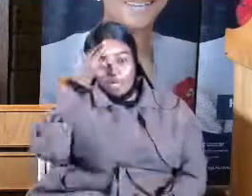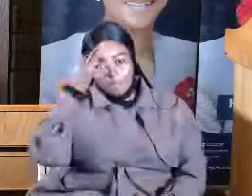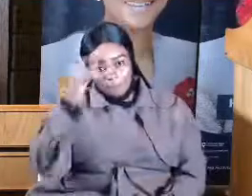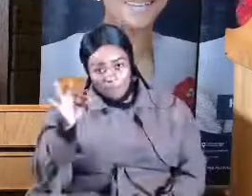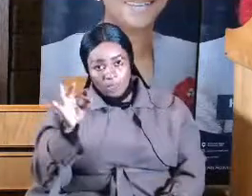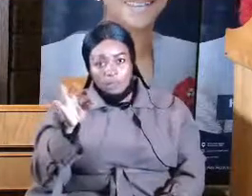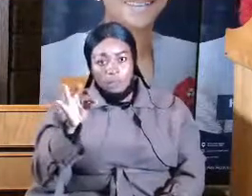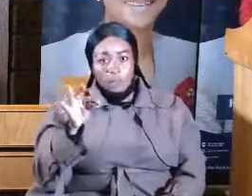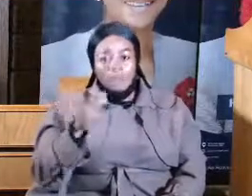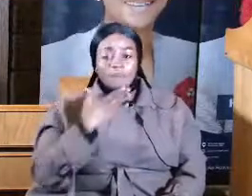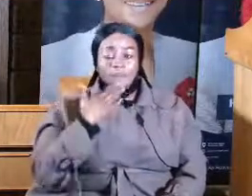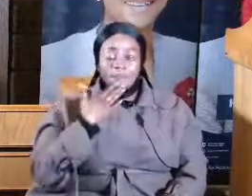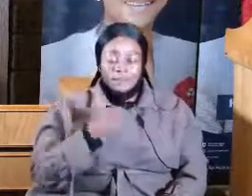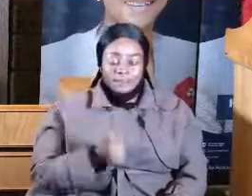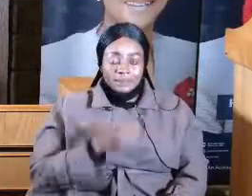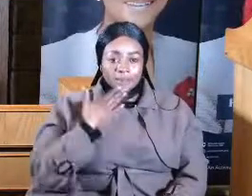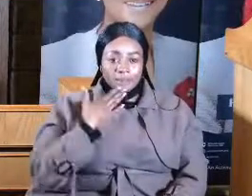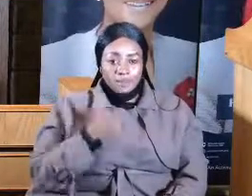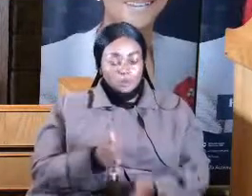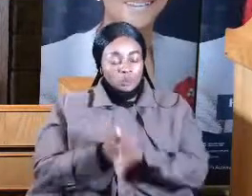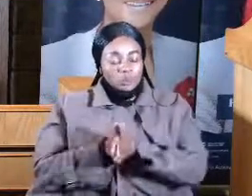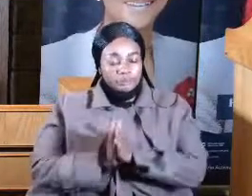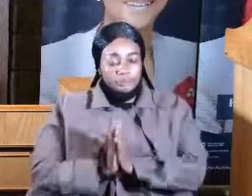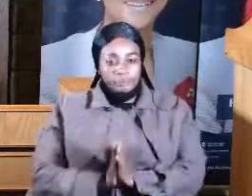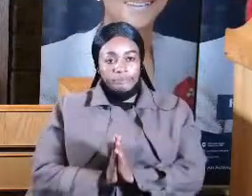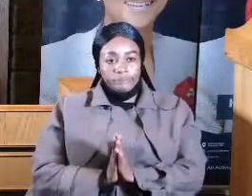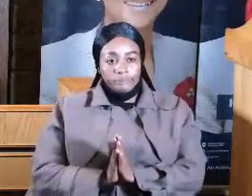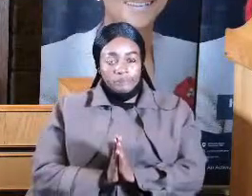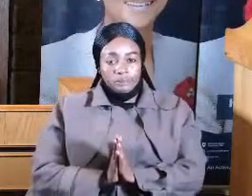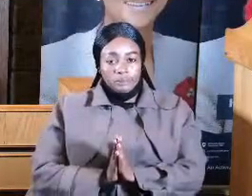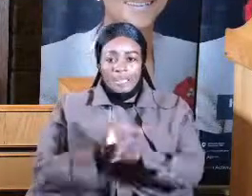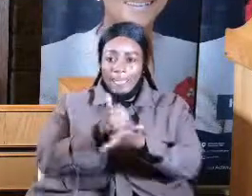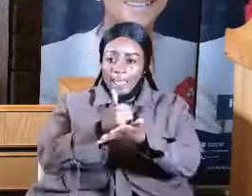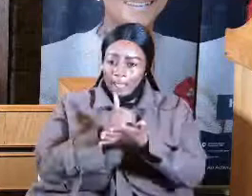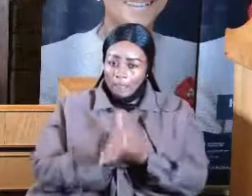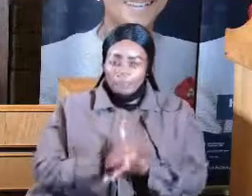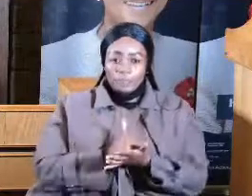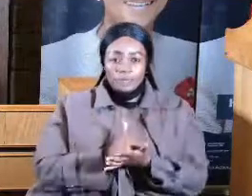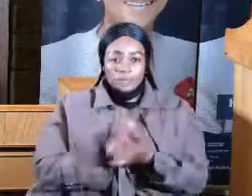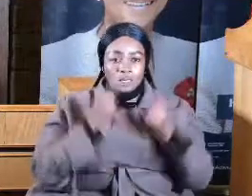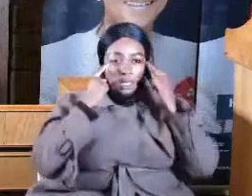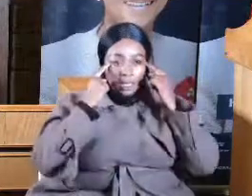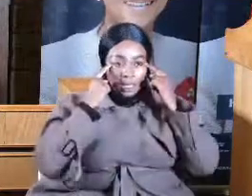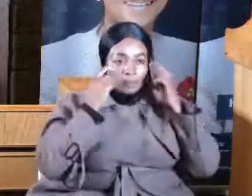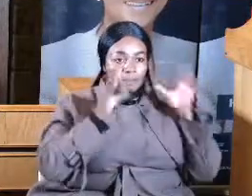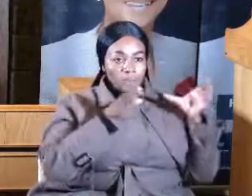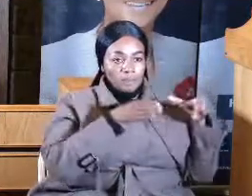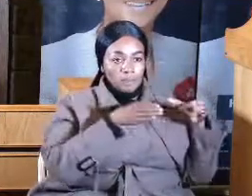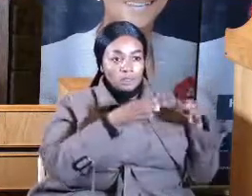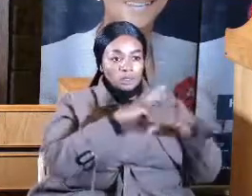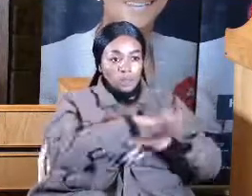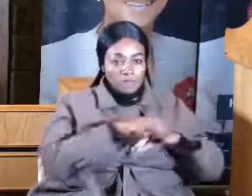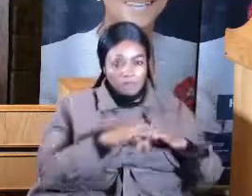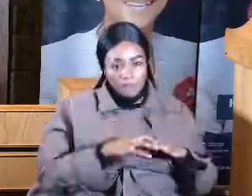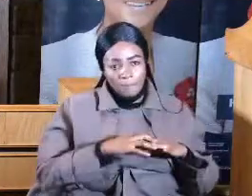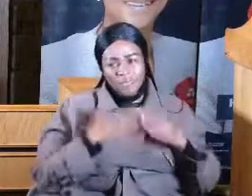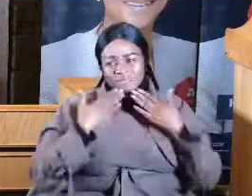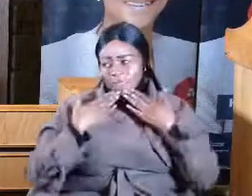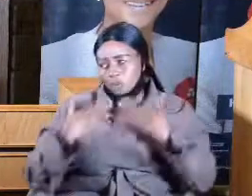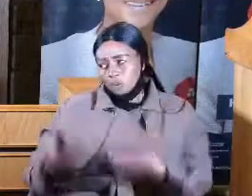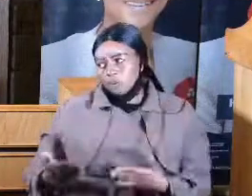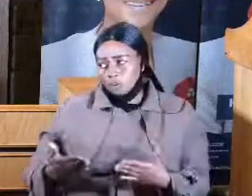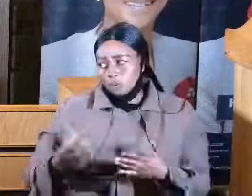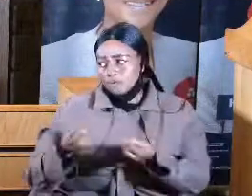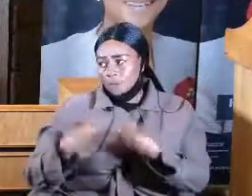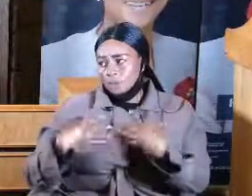agriculture, please, please, we plea, help us, the Griqua people, on the farm. Thank you so much for